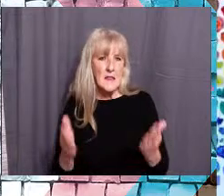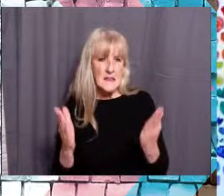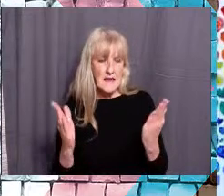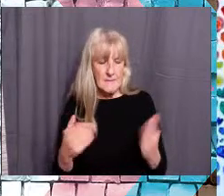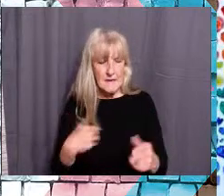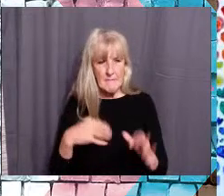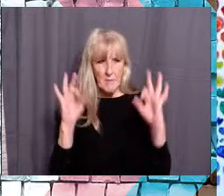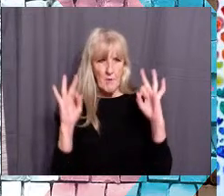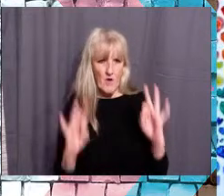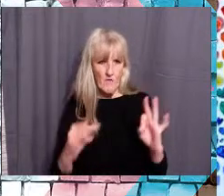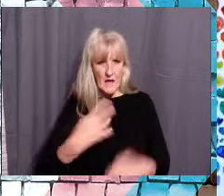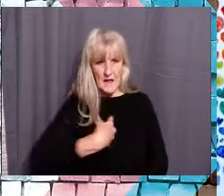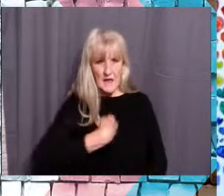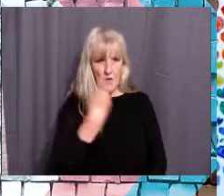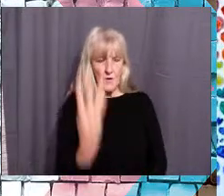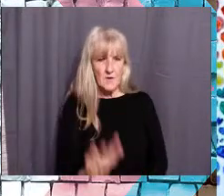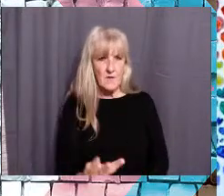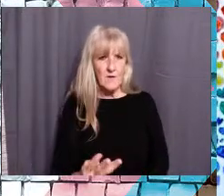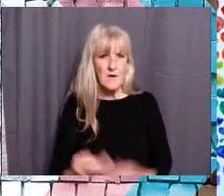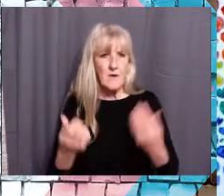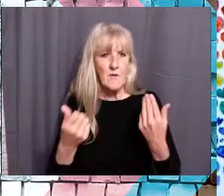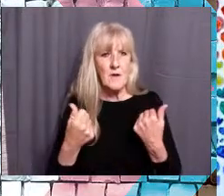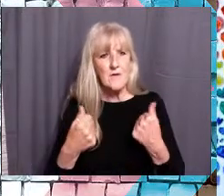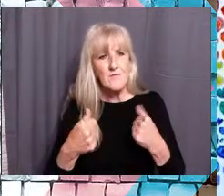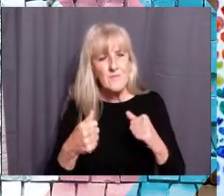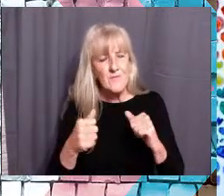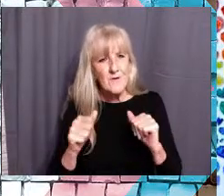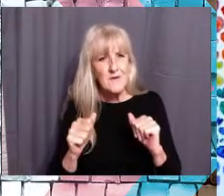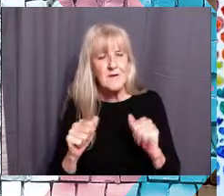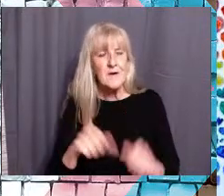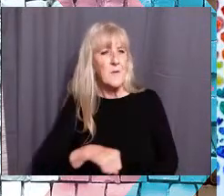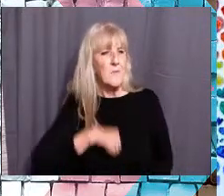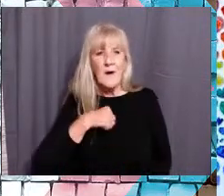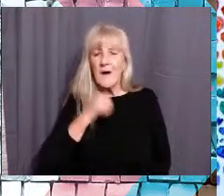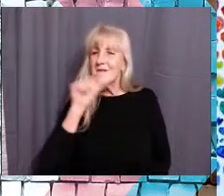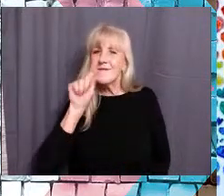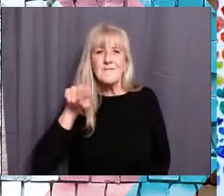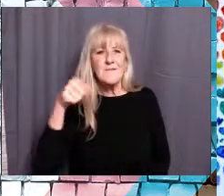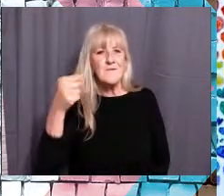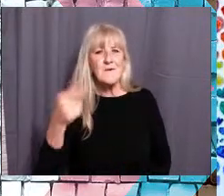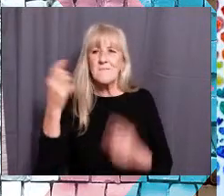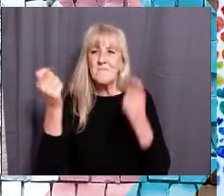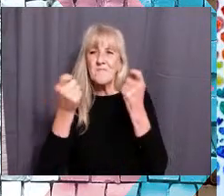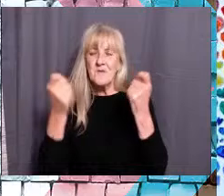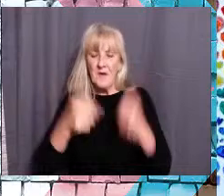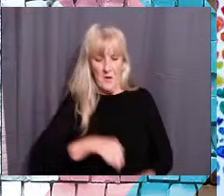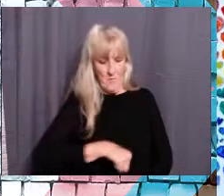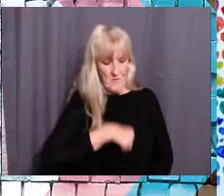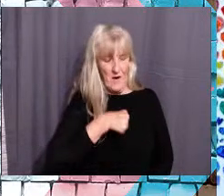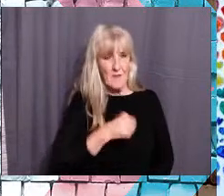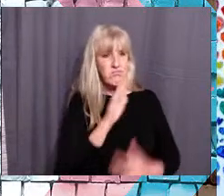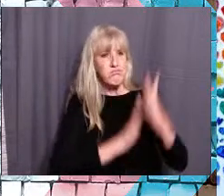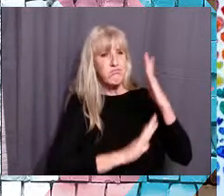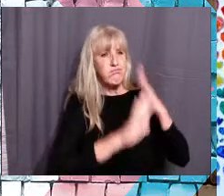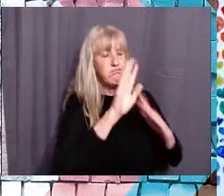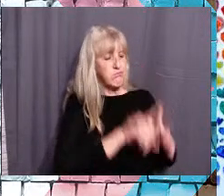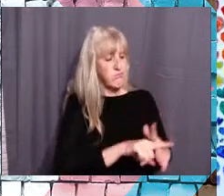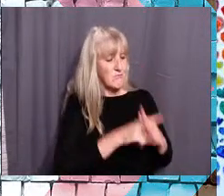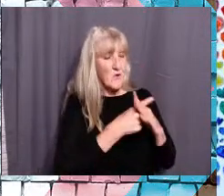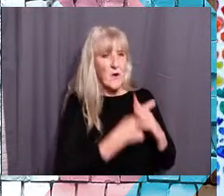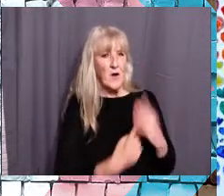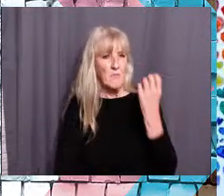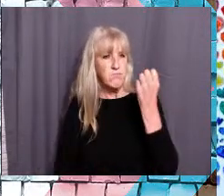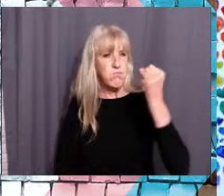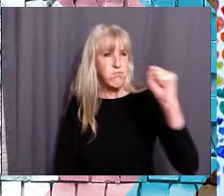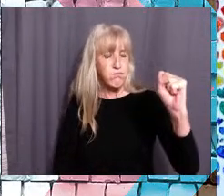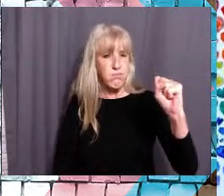queer. Pride is so much more than a celebration. It started as a protest led by trans women of color